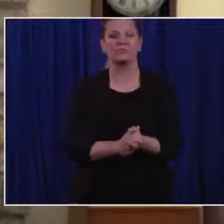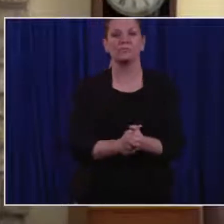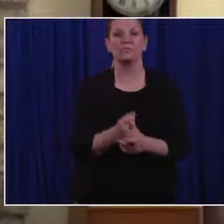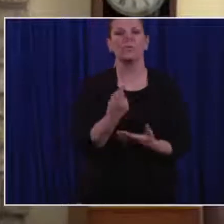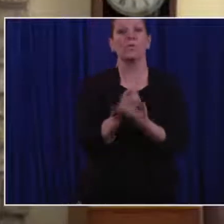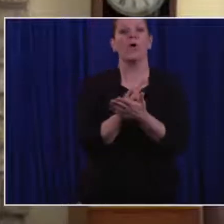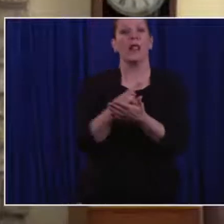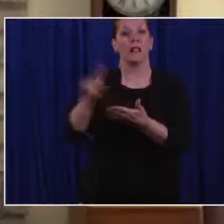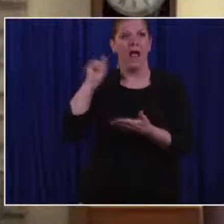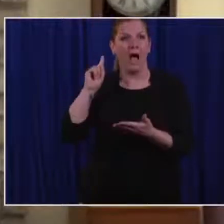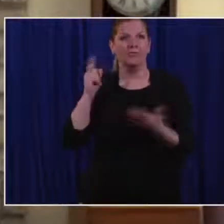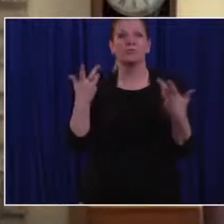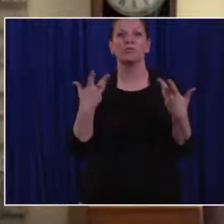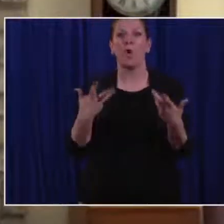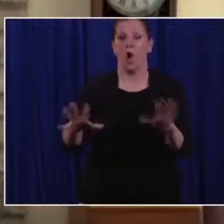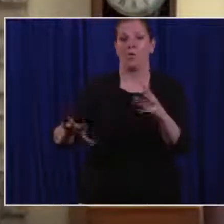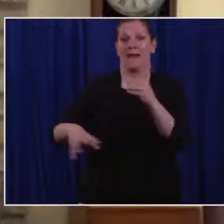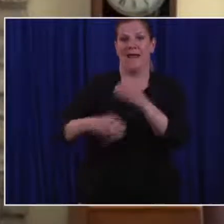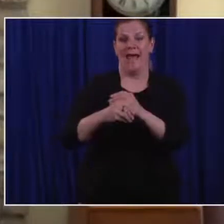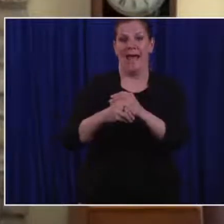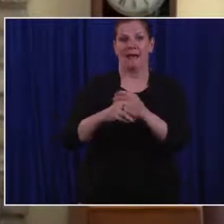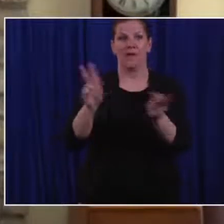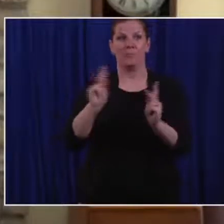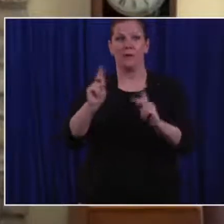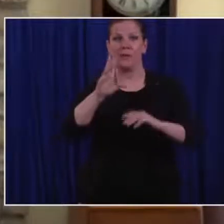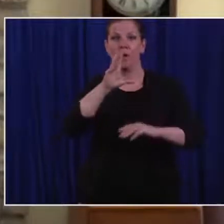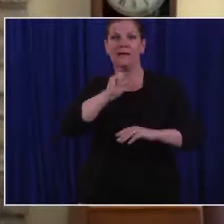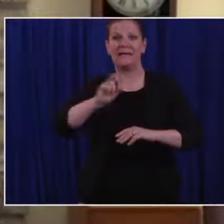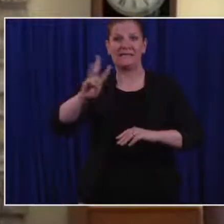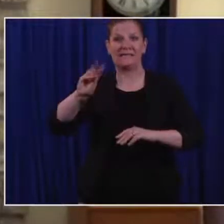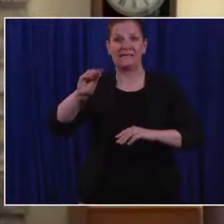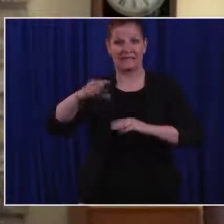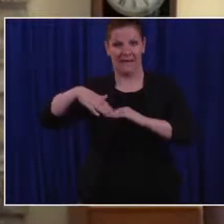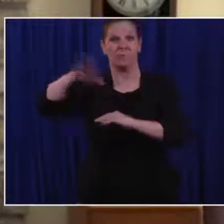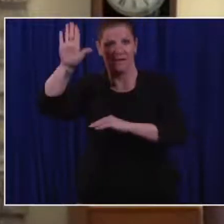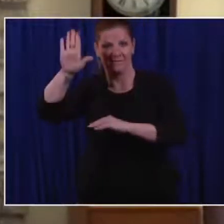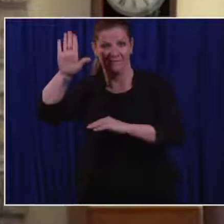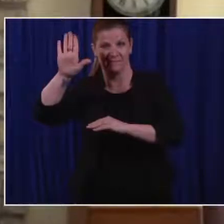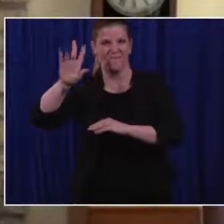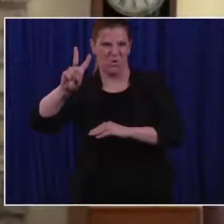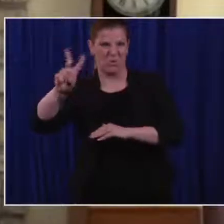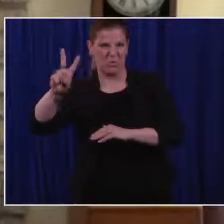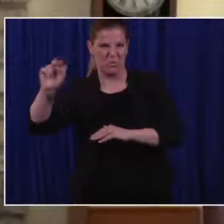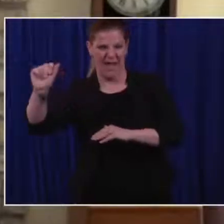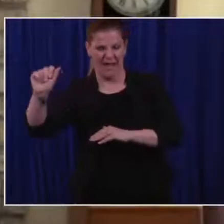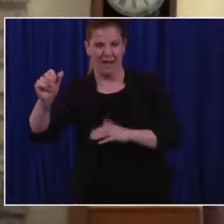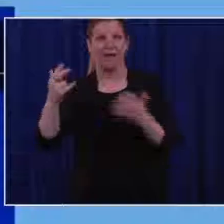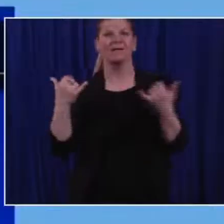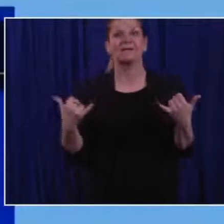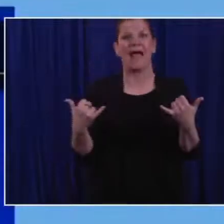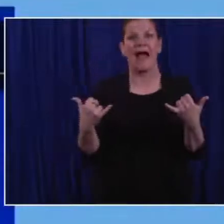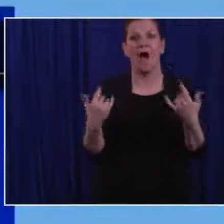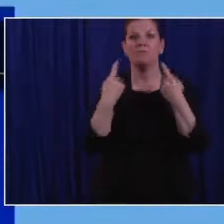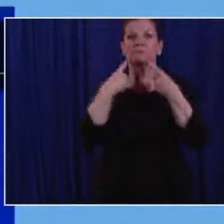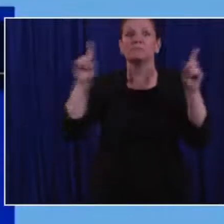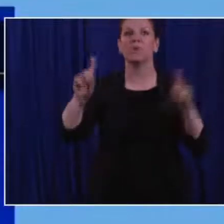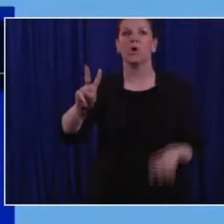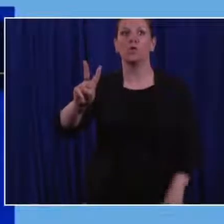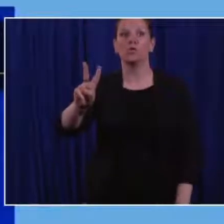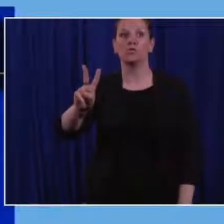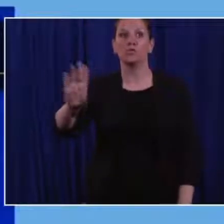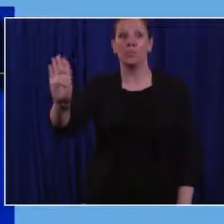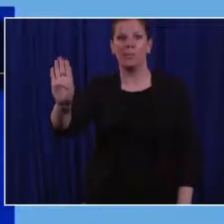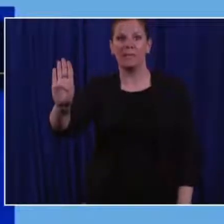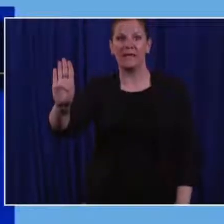of Phase 2A. Today, we're announcing 2B, and 2B will take